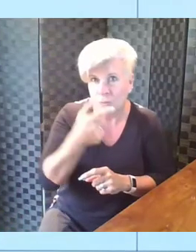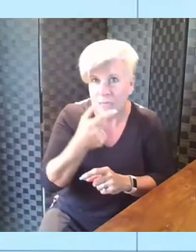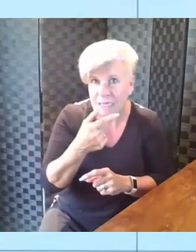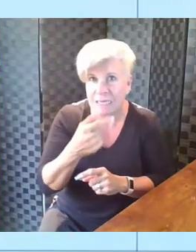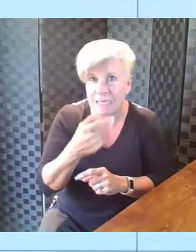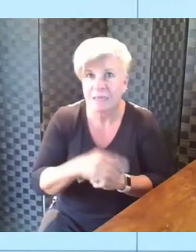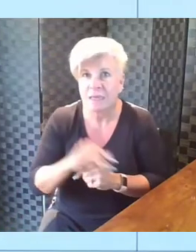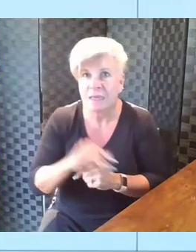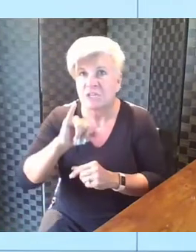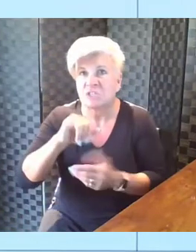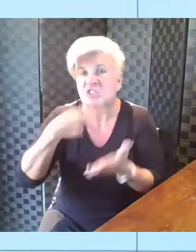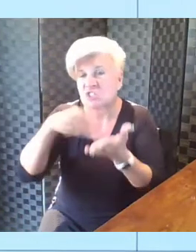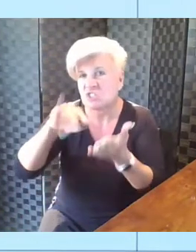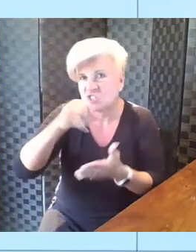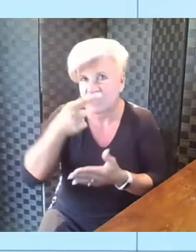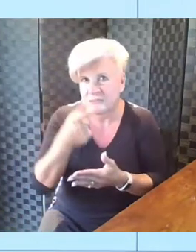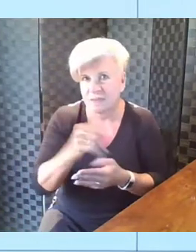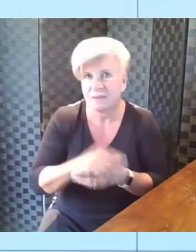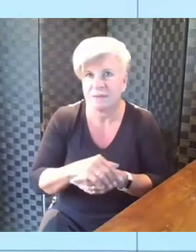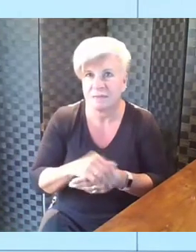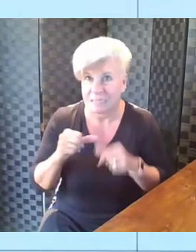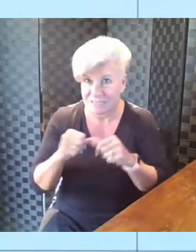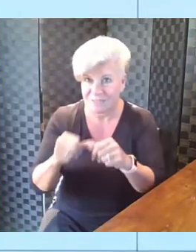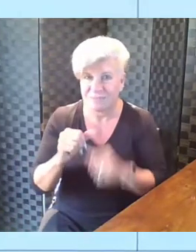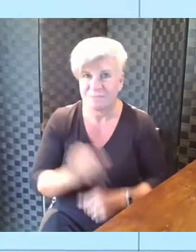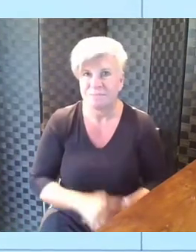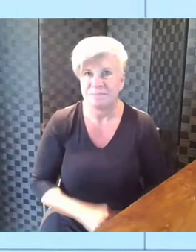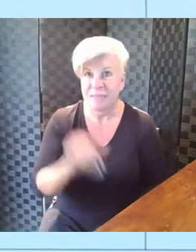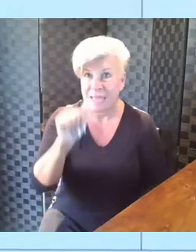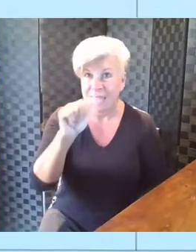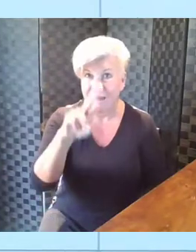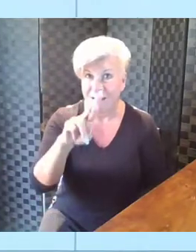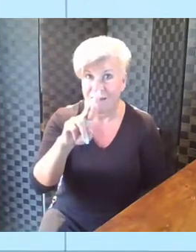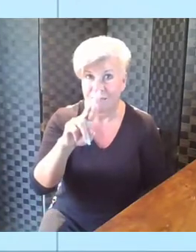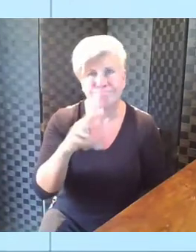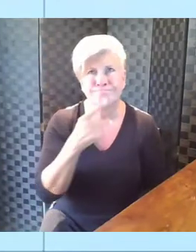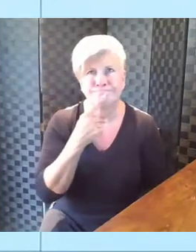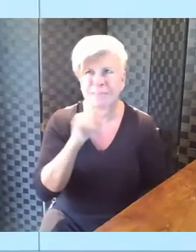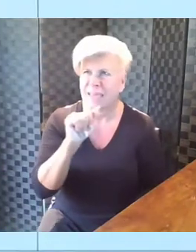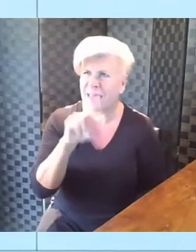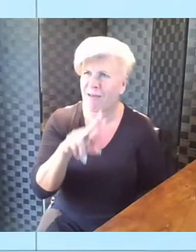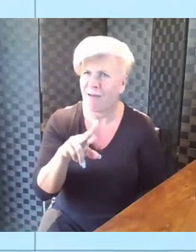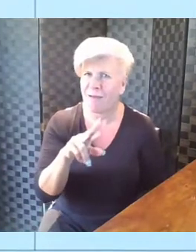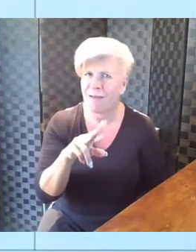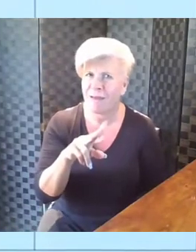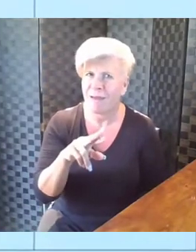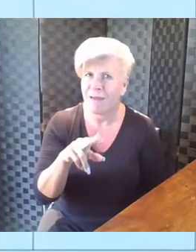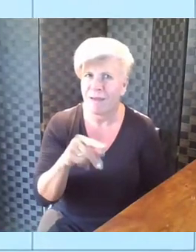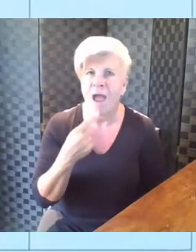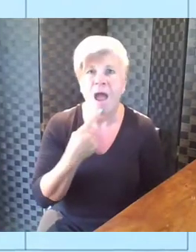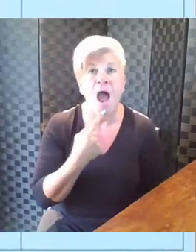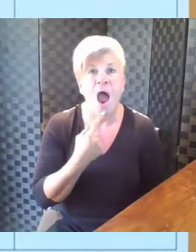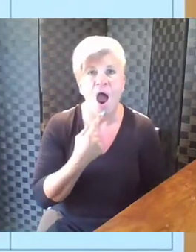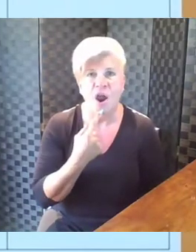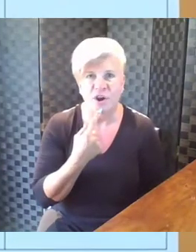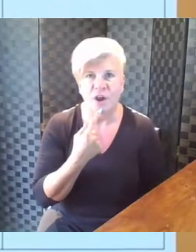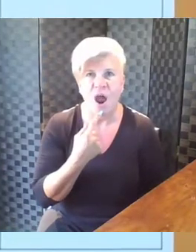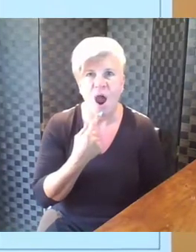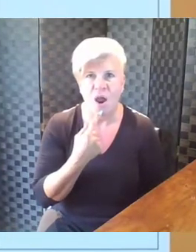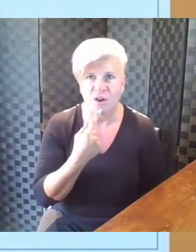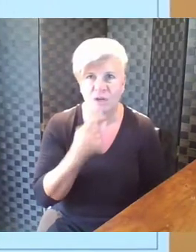Dig, twig, rig, jig. I might be able to fit 8 words in that box. I'll put 3 to